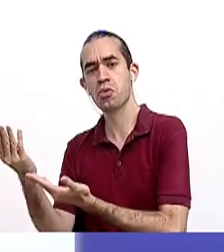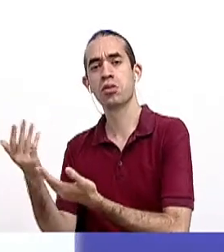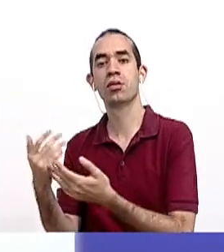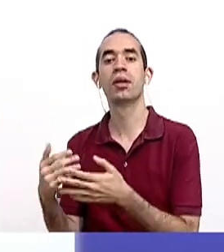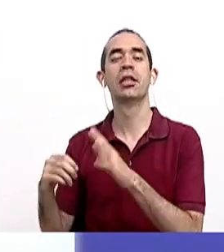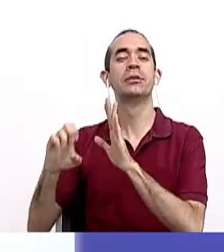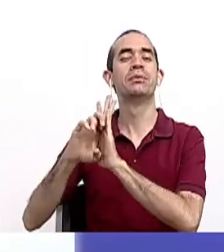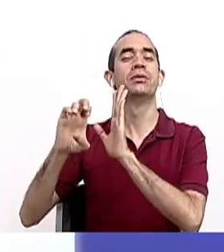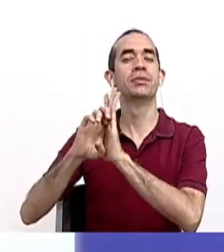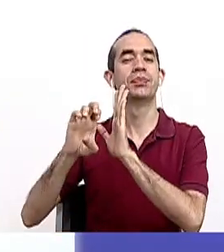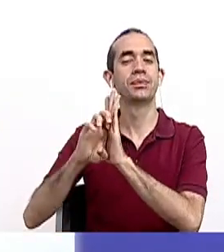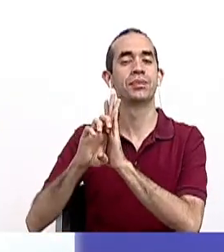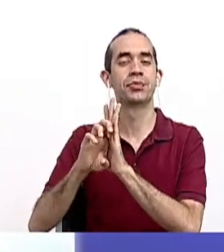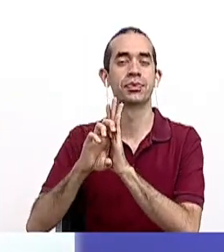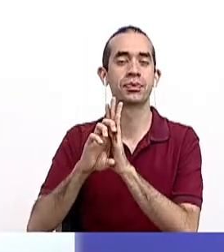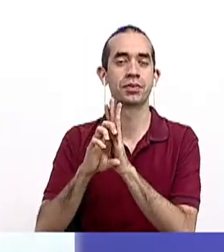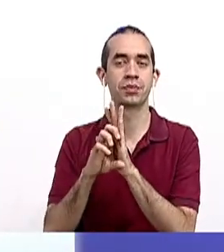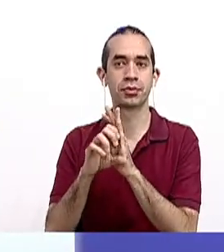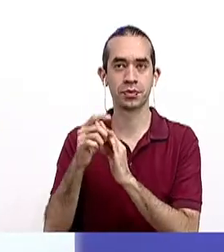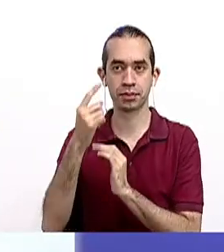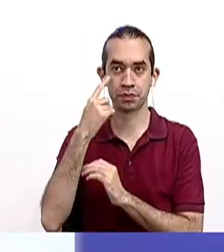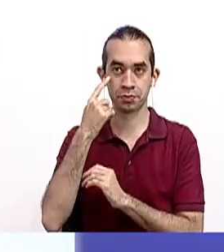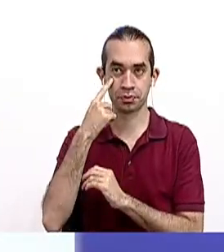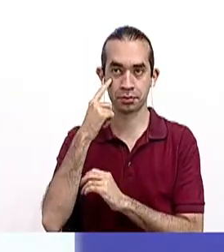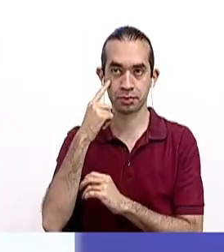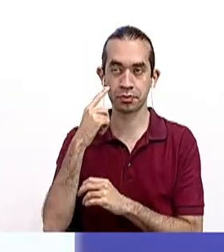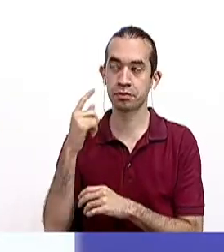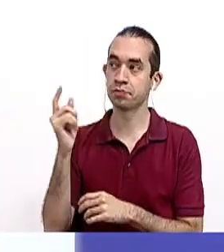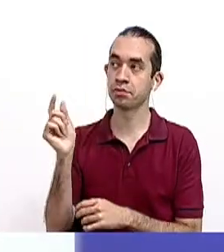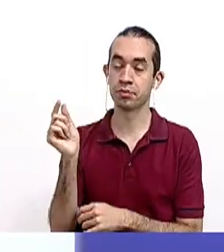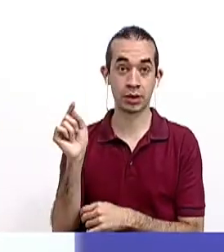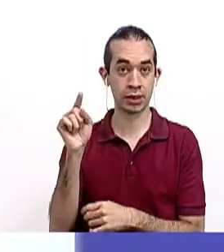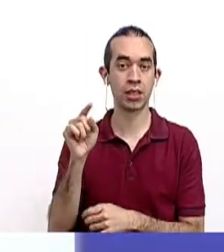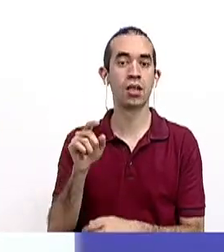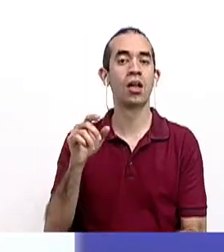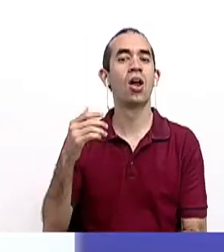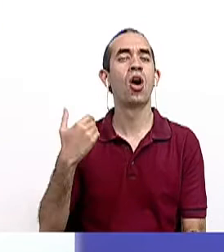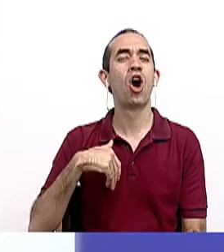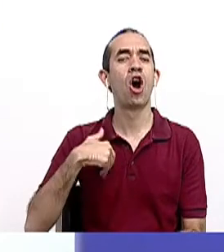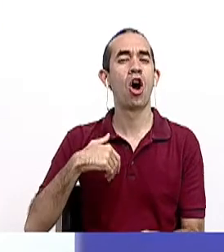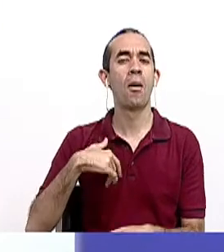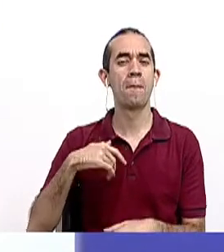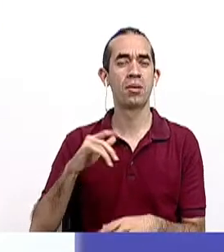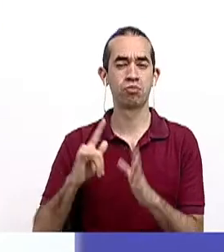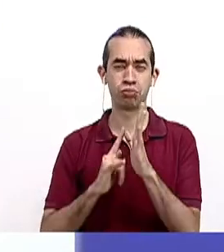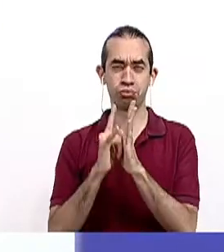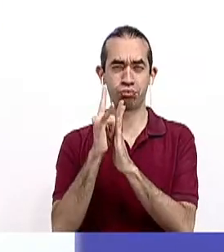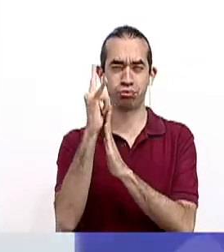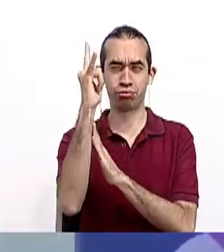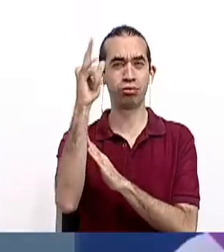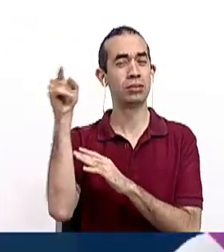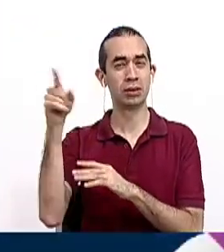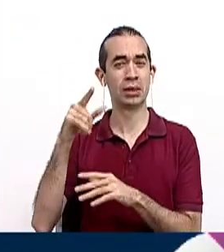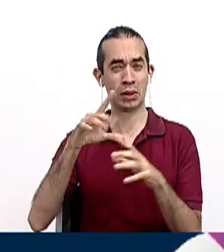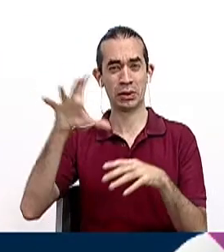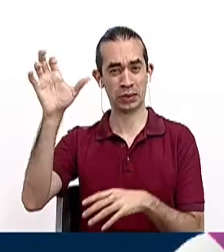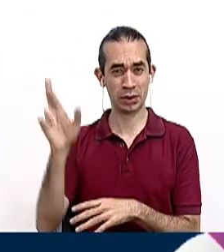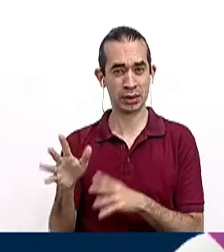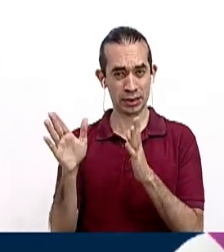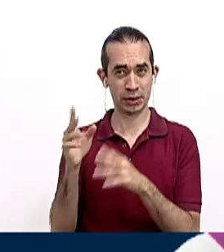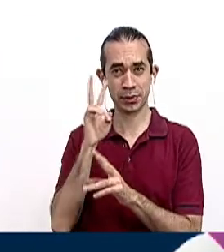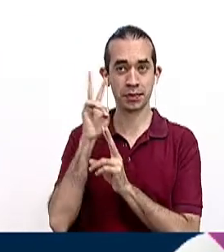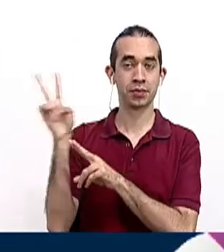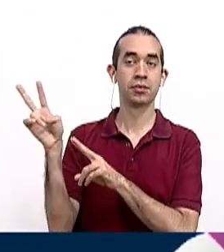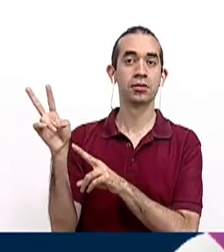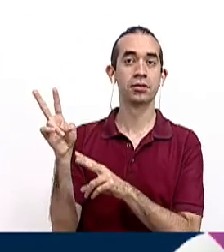for example, I have this one right here from Franklin Chan. Let me show you a picture so you can look at it. This